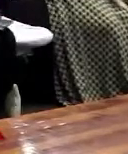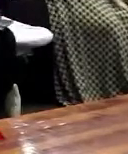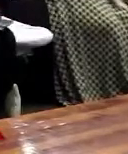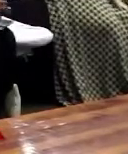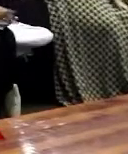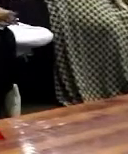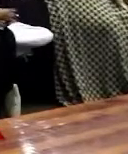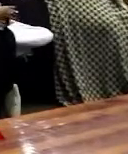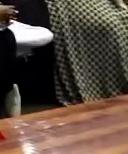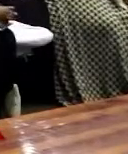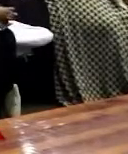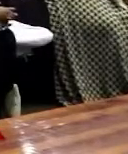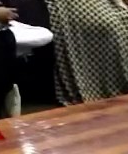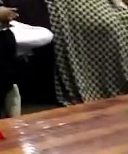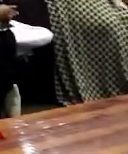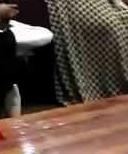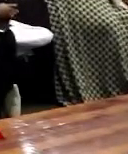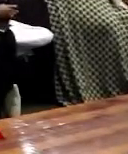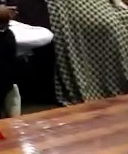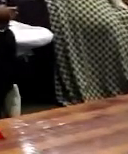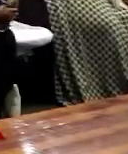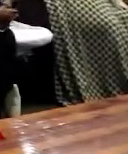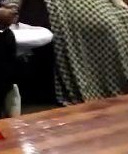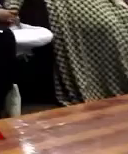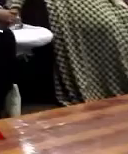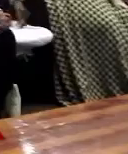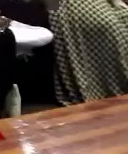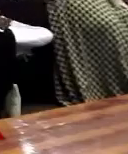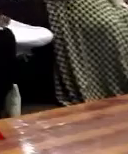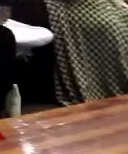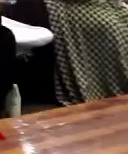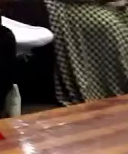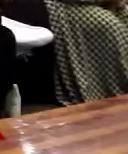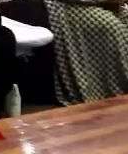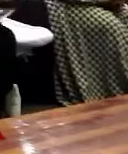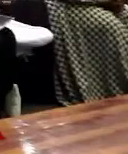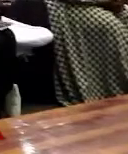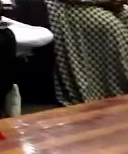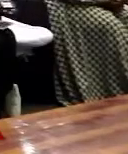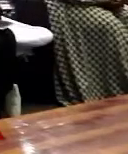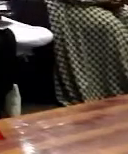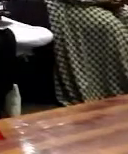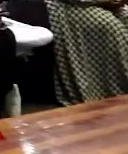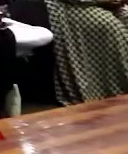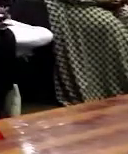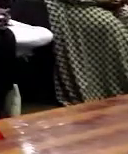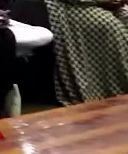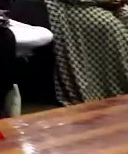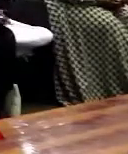kanti usafuna uhlala lapha ngiyabona wasebenza uyintombi